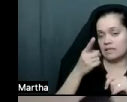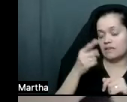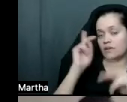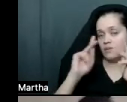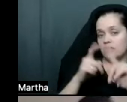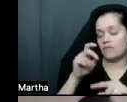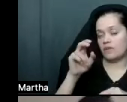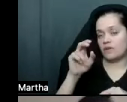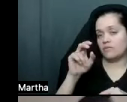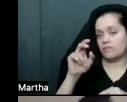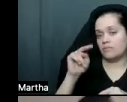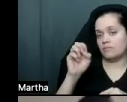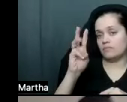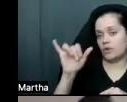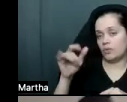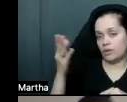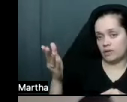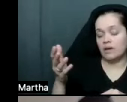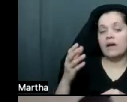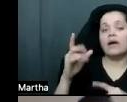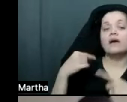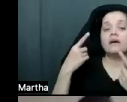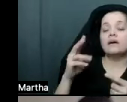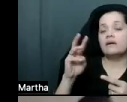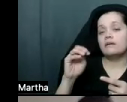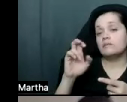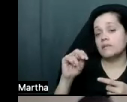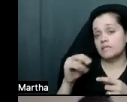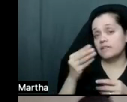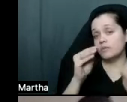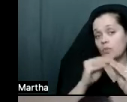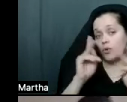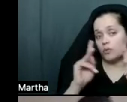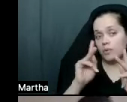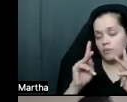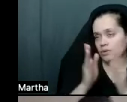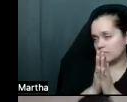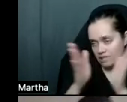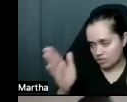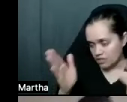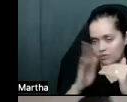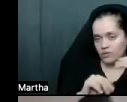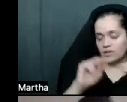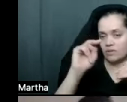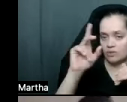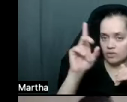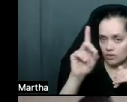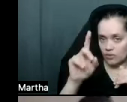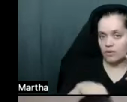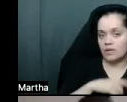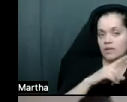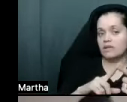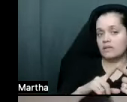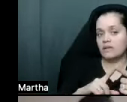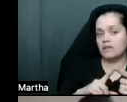of Norwegian ancestry. And since Minnesota has quite a few more people, just people, than North Dakota, they do come